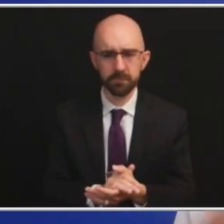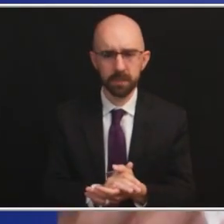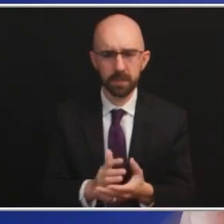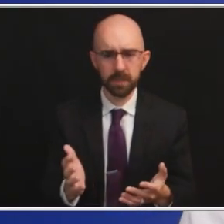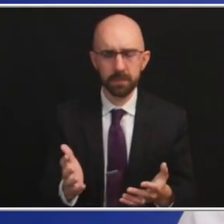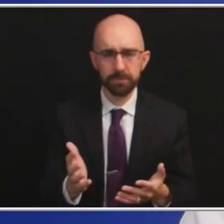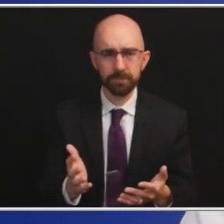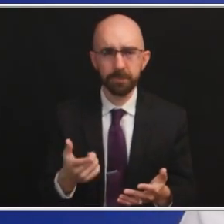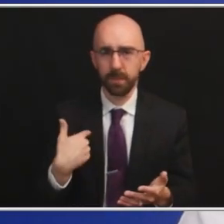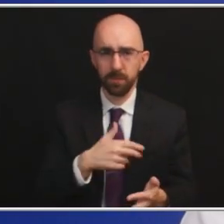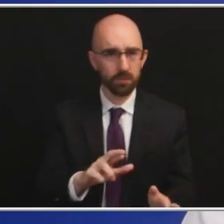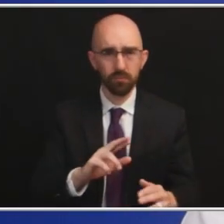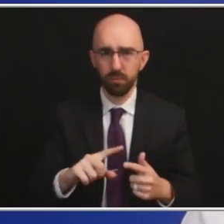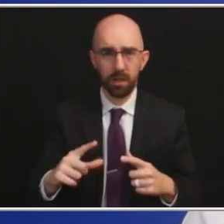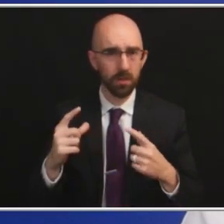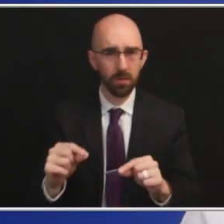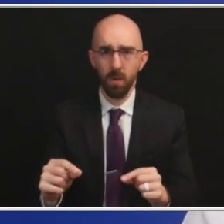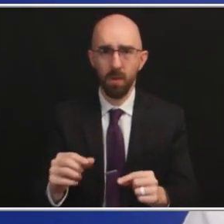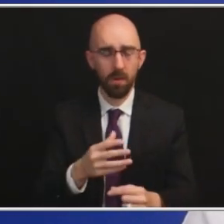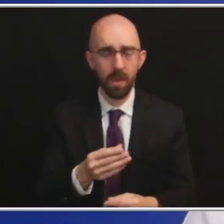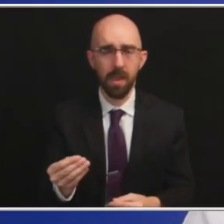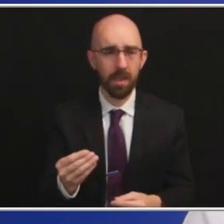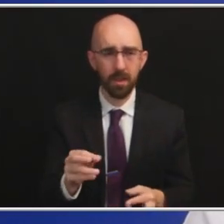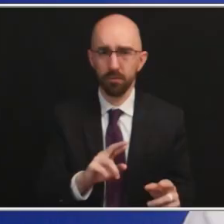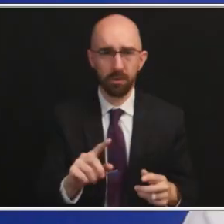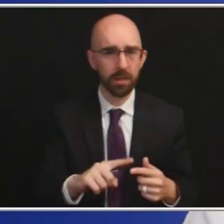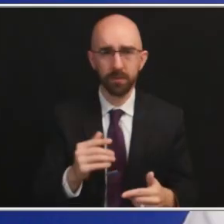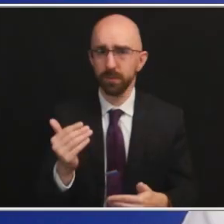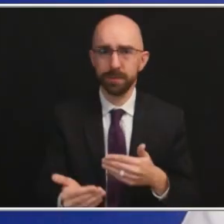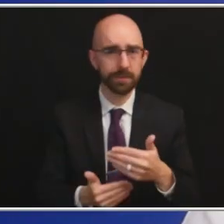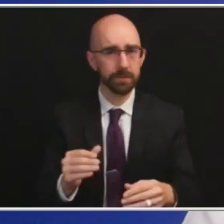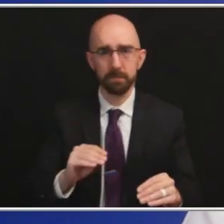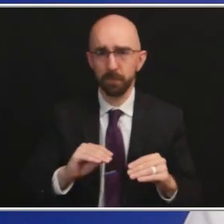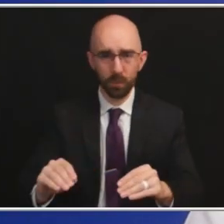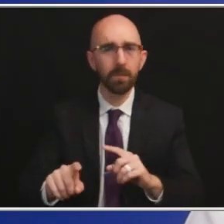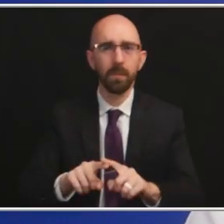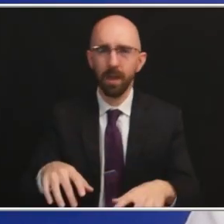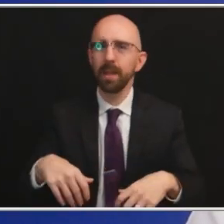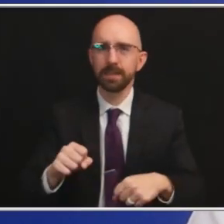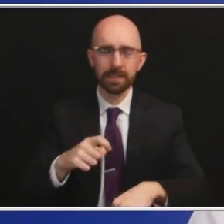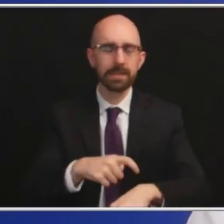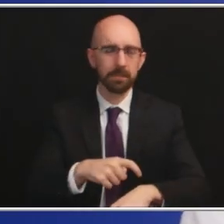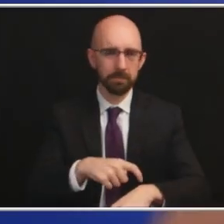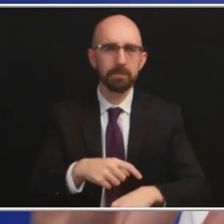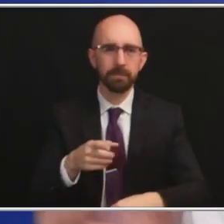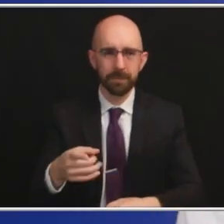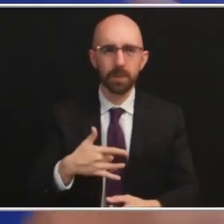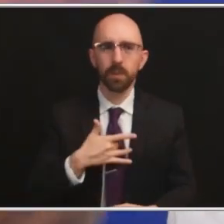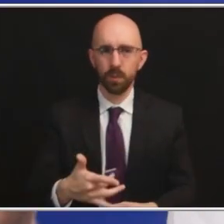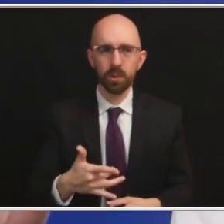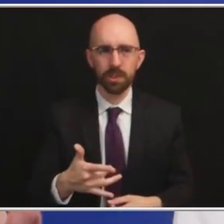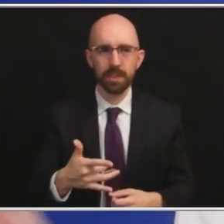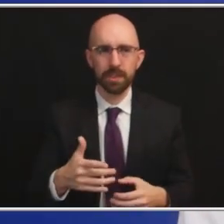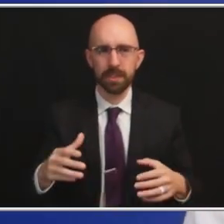we're ready to go and ready to move, but it does take some time, and it's usually in assembling and sort of winning those grants